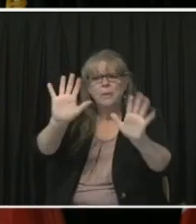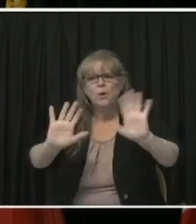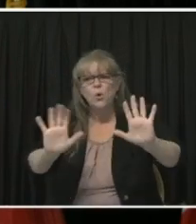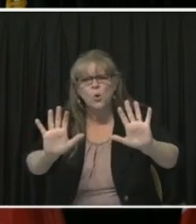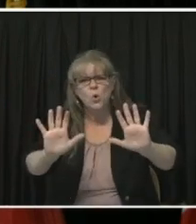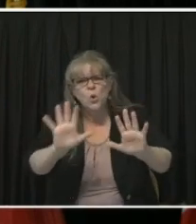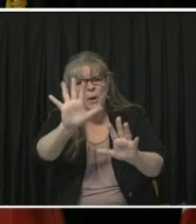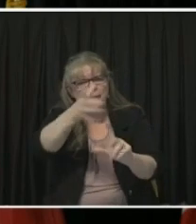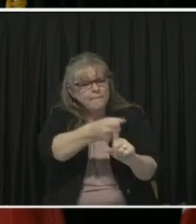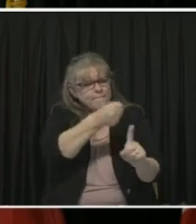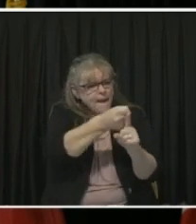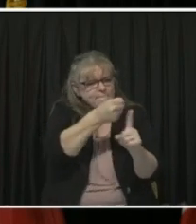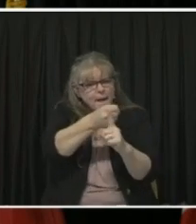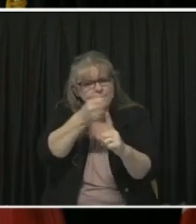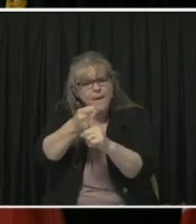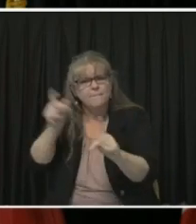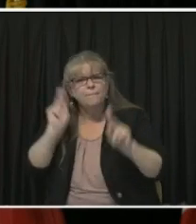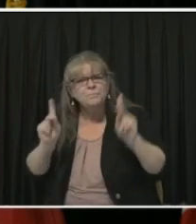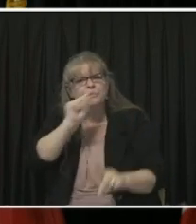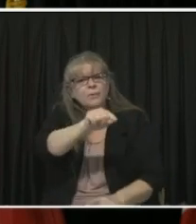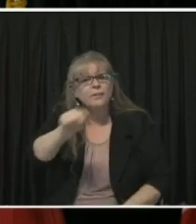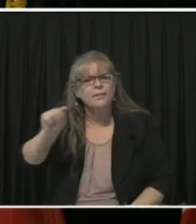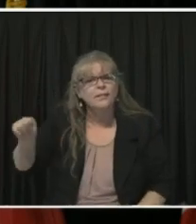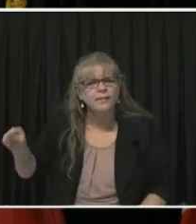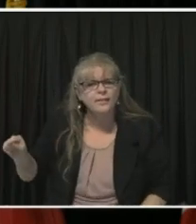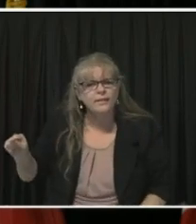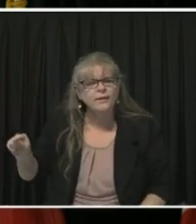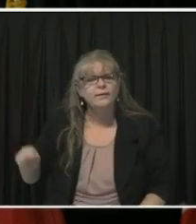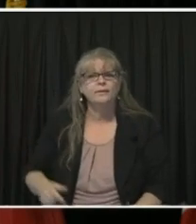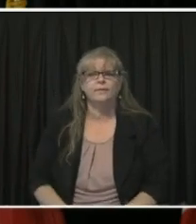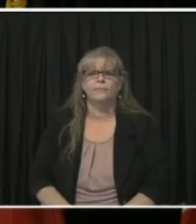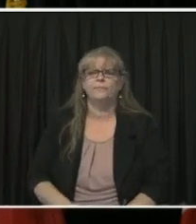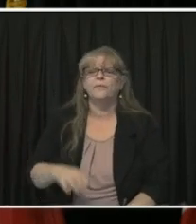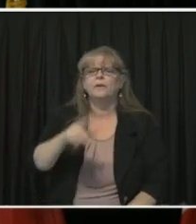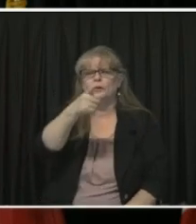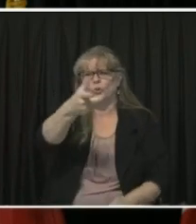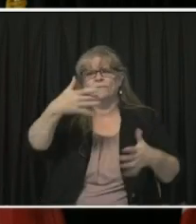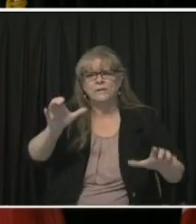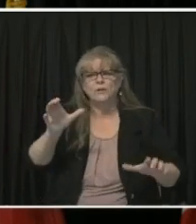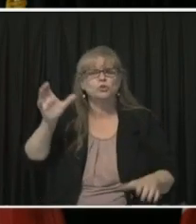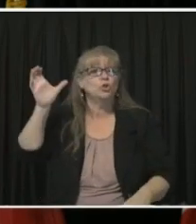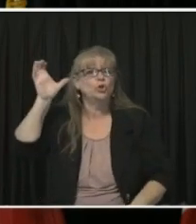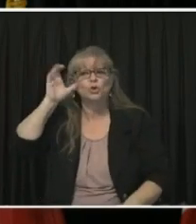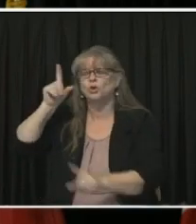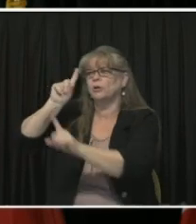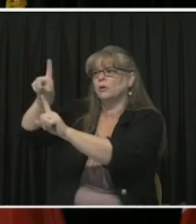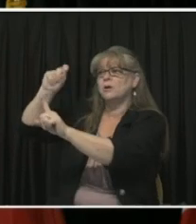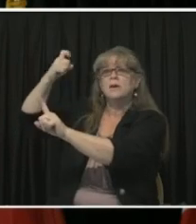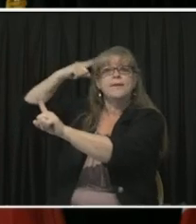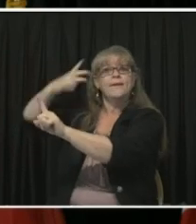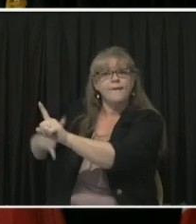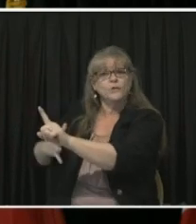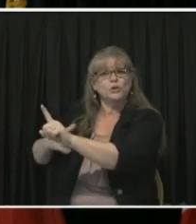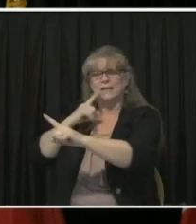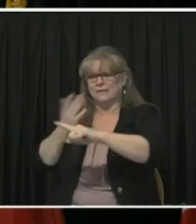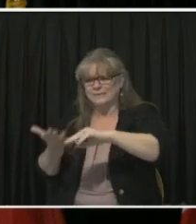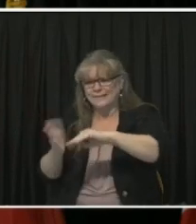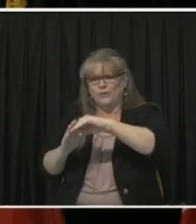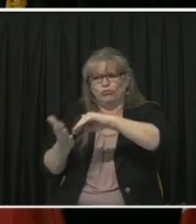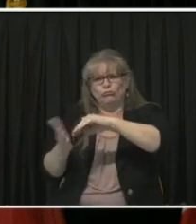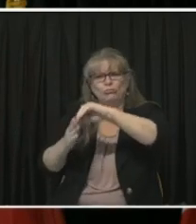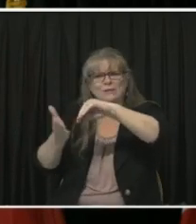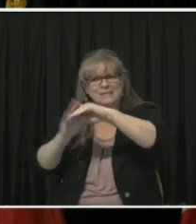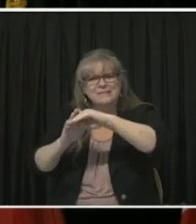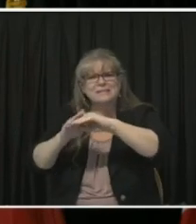Colorado. And although you may hear Governor Polis talk about declining numbers, we need to remember its effect. We have seen